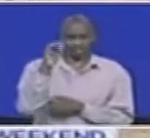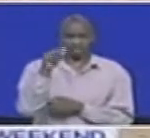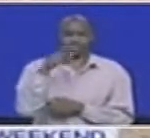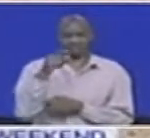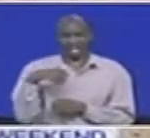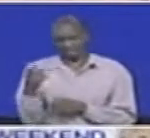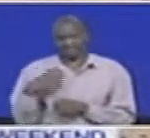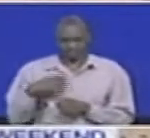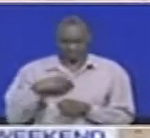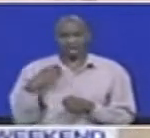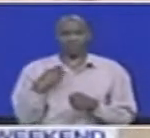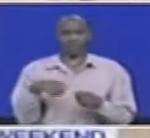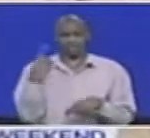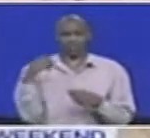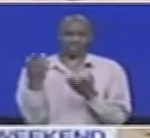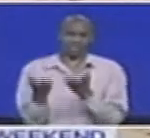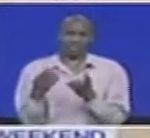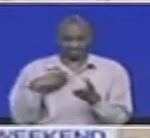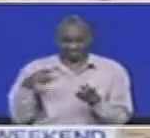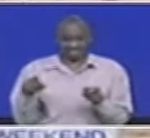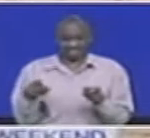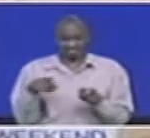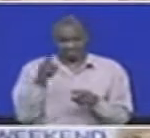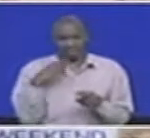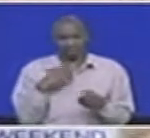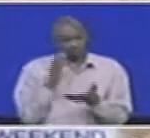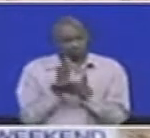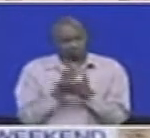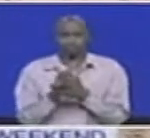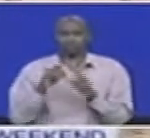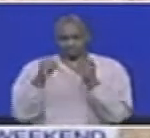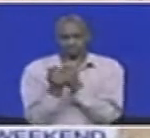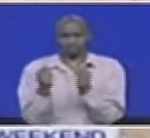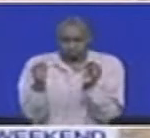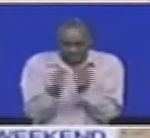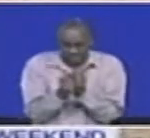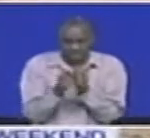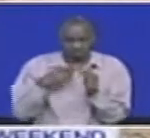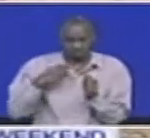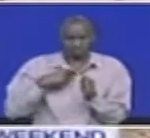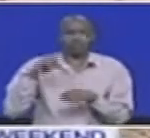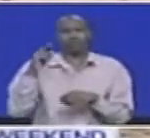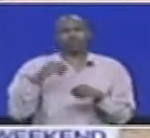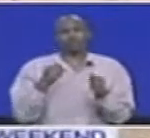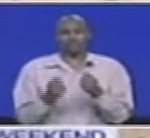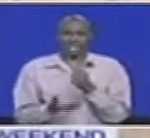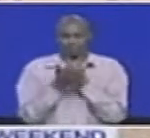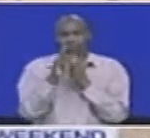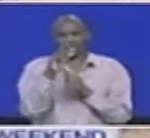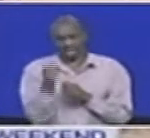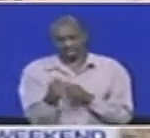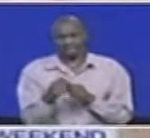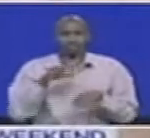who had similar or worse predicaments, and together they had to literally team up in a bid to beat the hard times and hopefully realize his